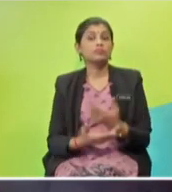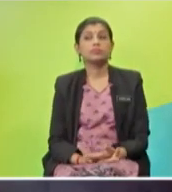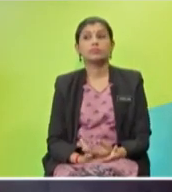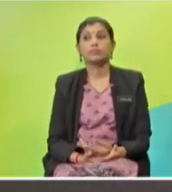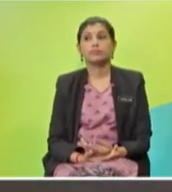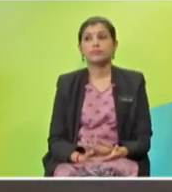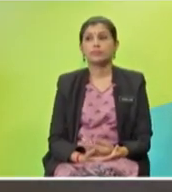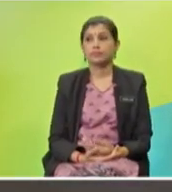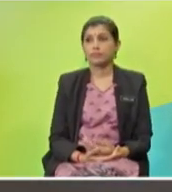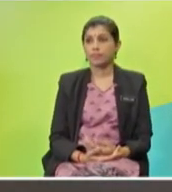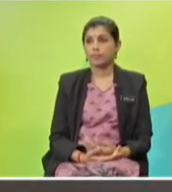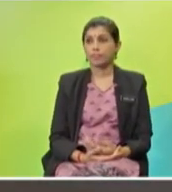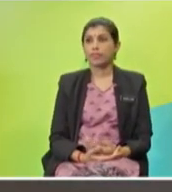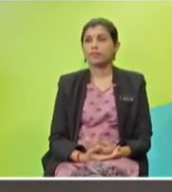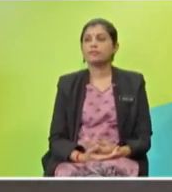Number seven.